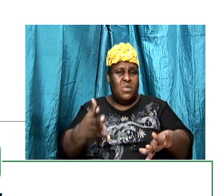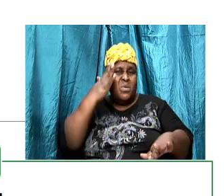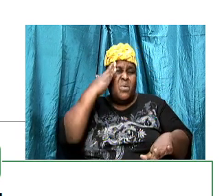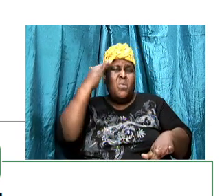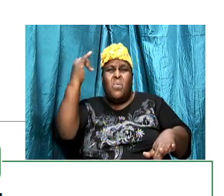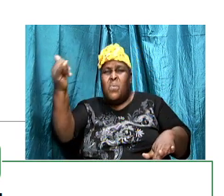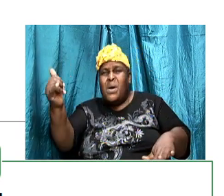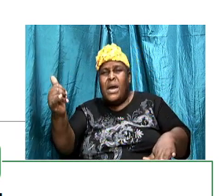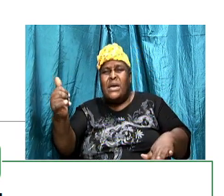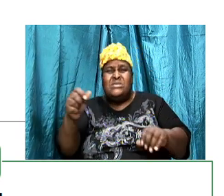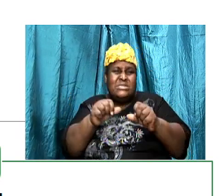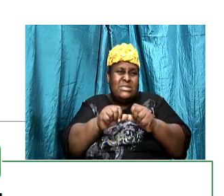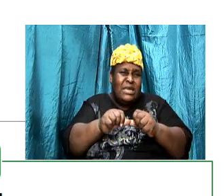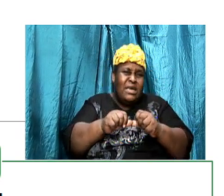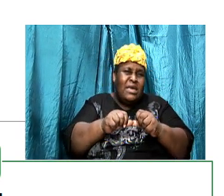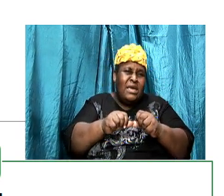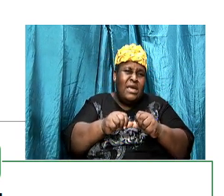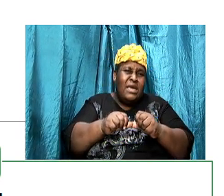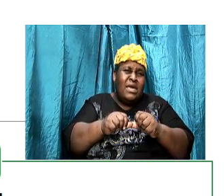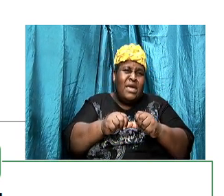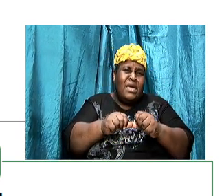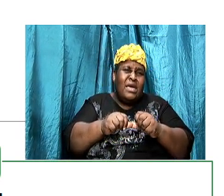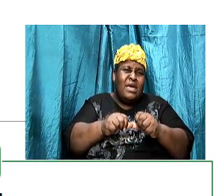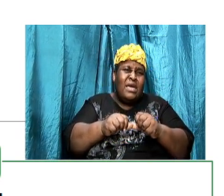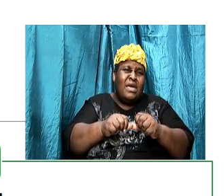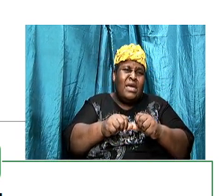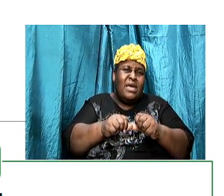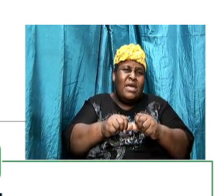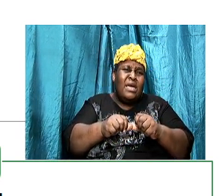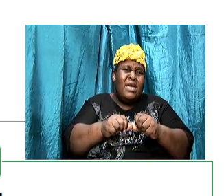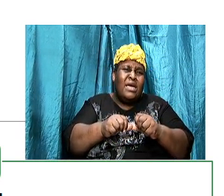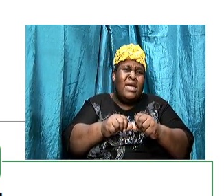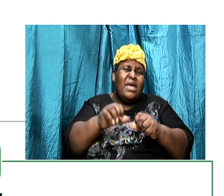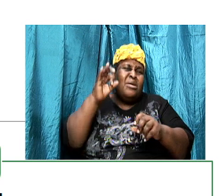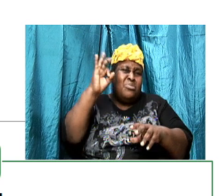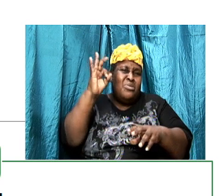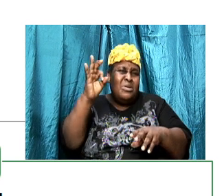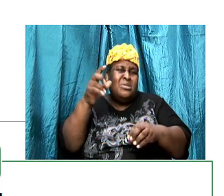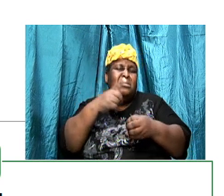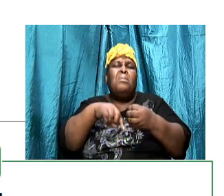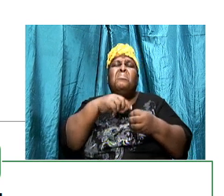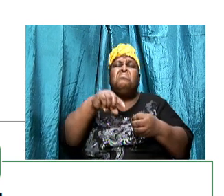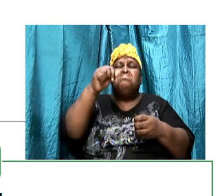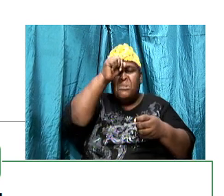the power really lies in Calvary? We should really be preaching about Calvary.